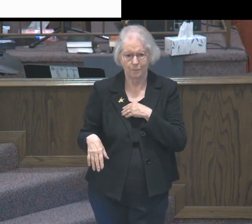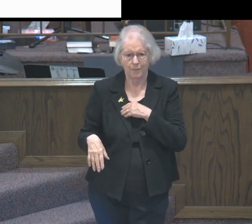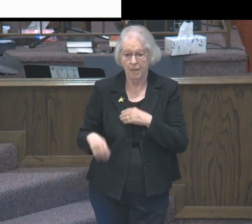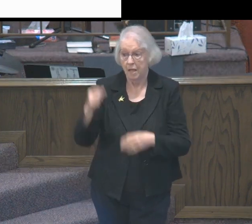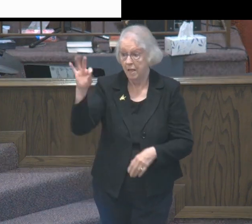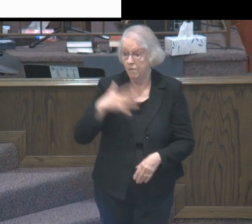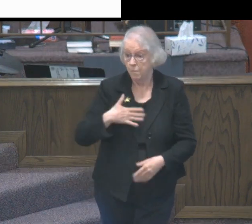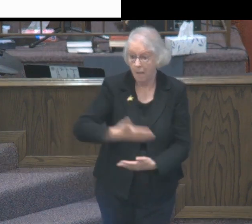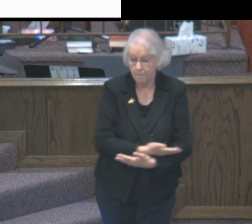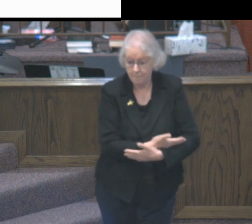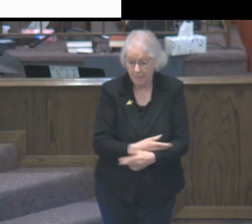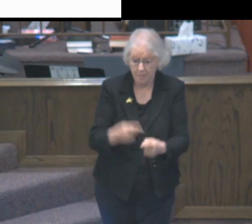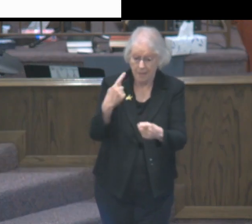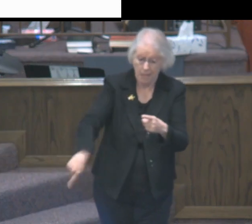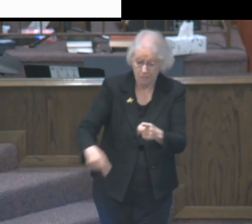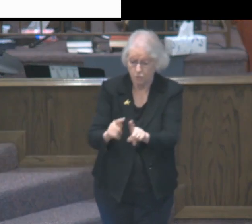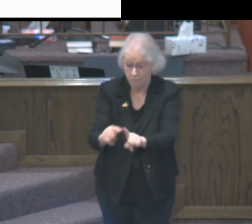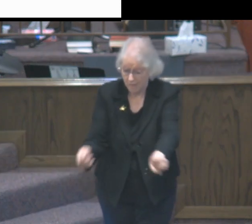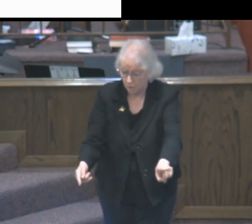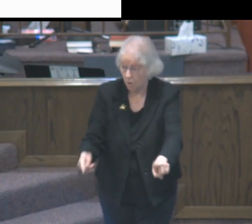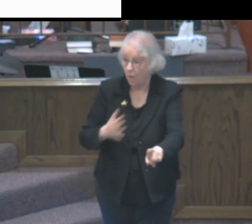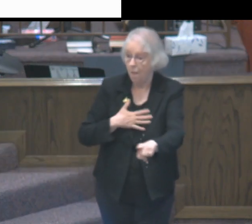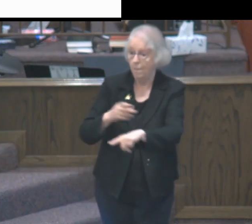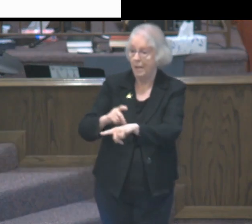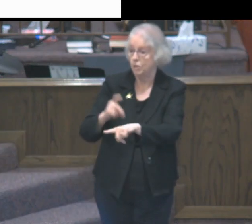Just put the Band-Aid on it right over the dirt.